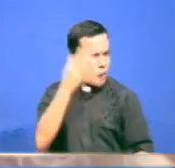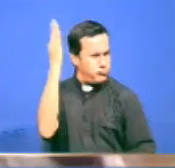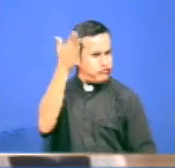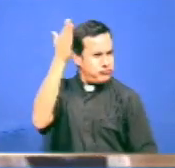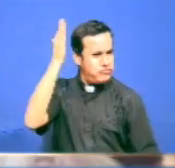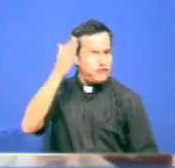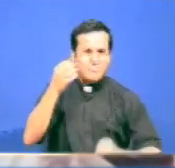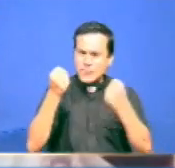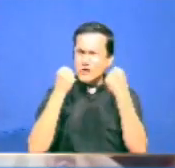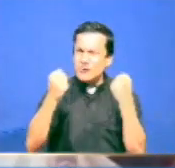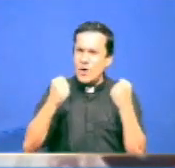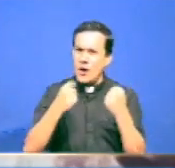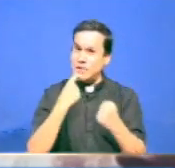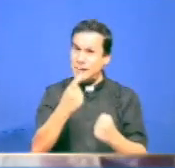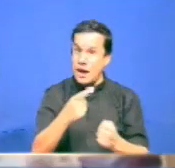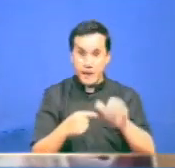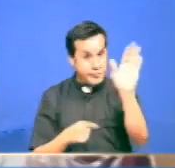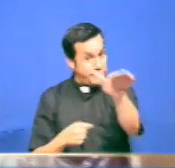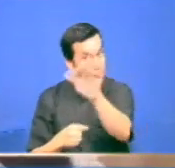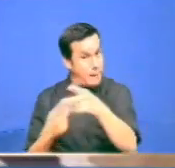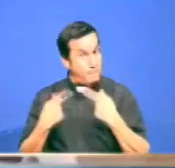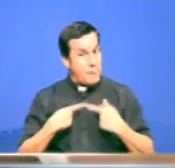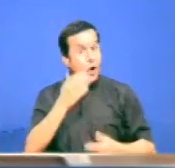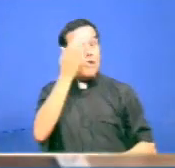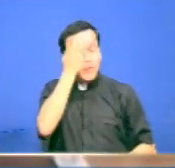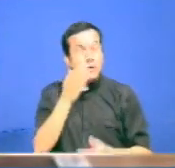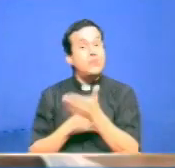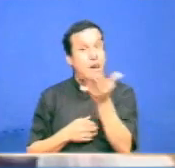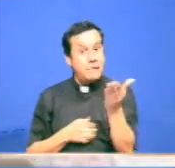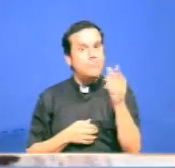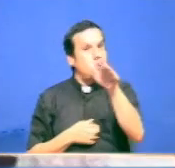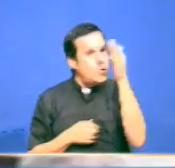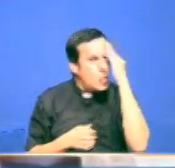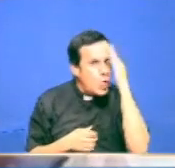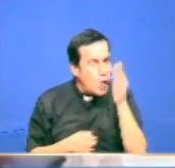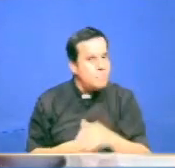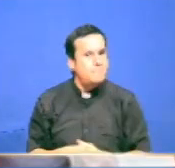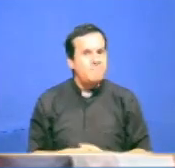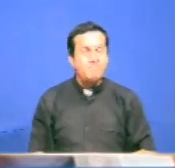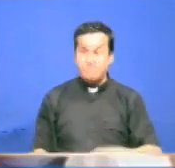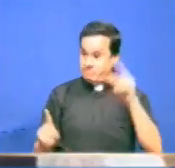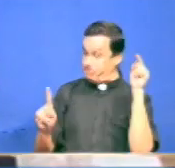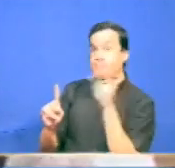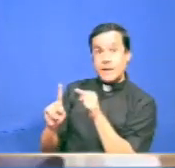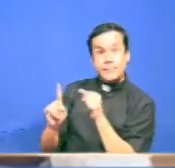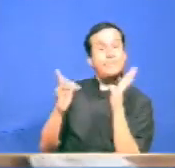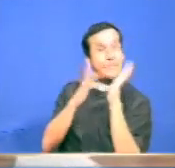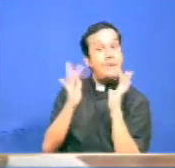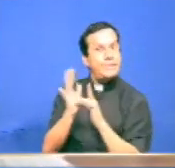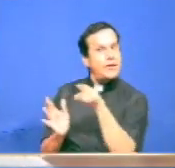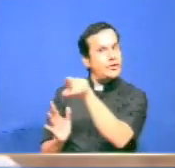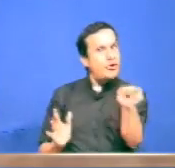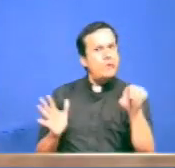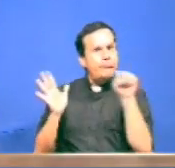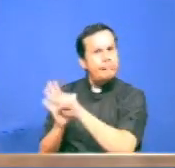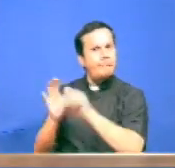speaks with authority, says, gentlemen of Jerusalem, you know what? That Jesus you crucified.